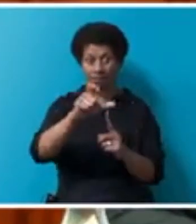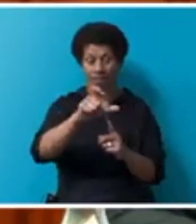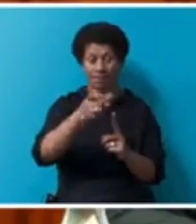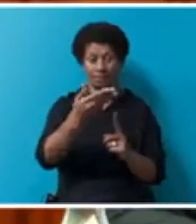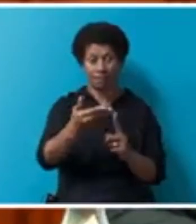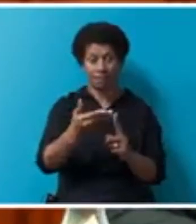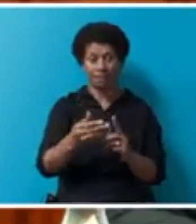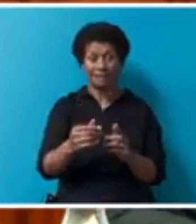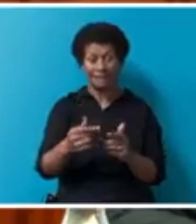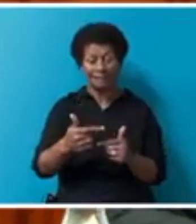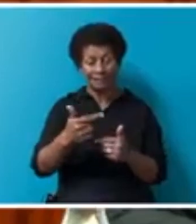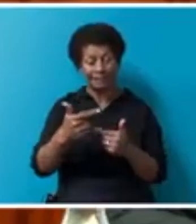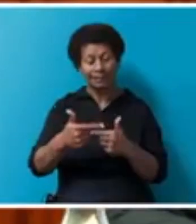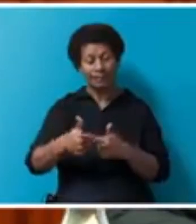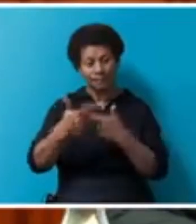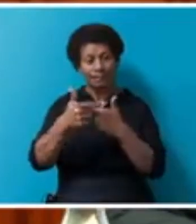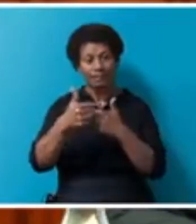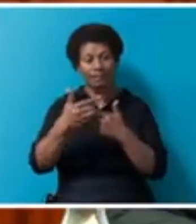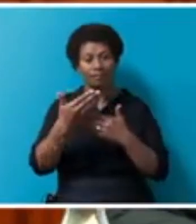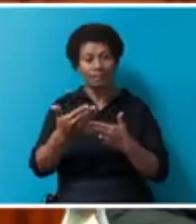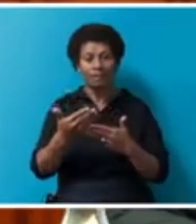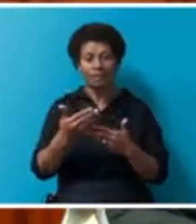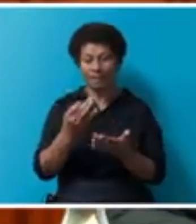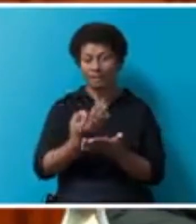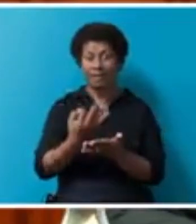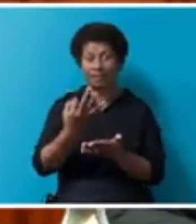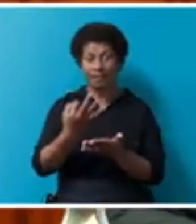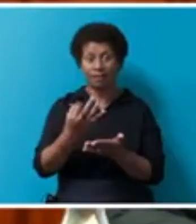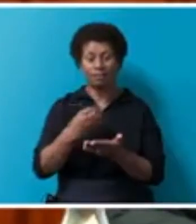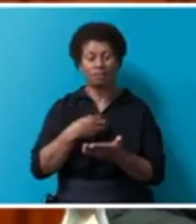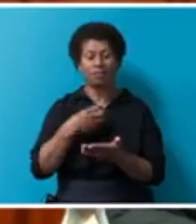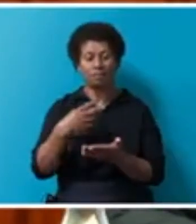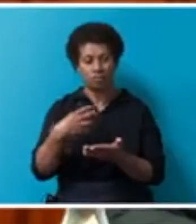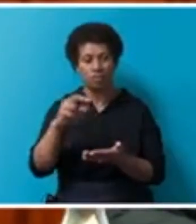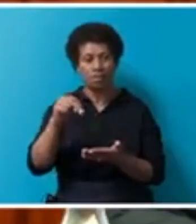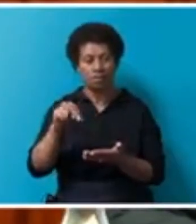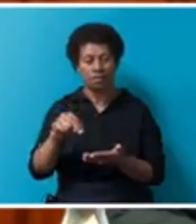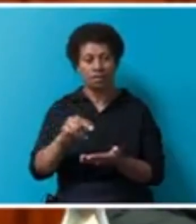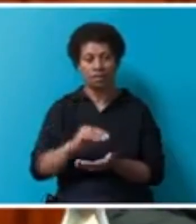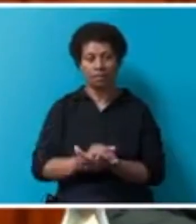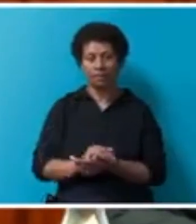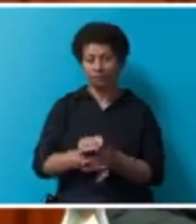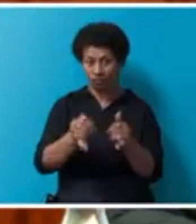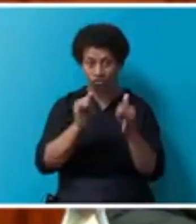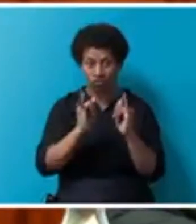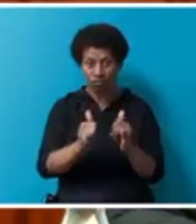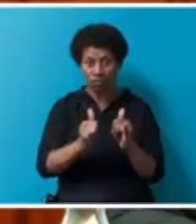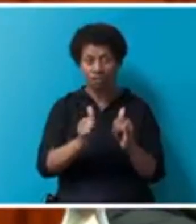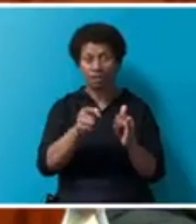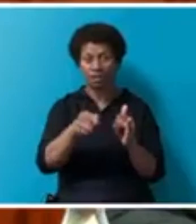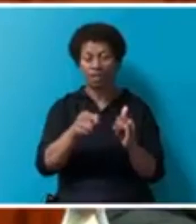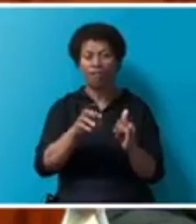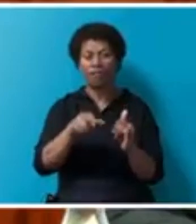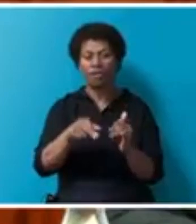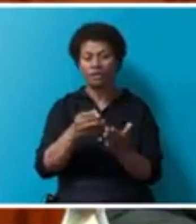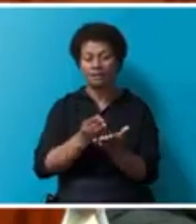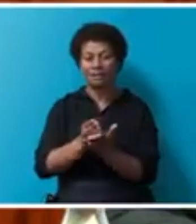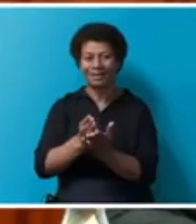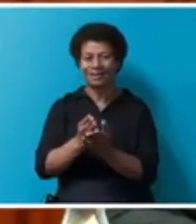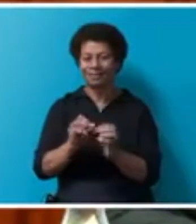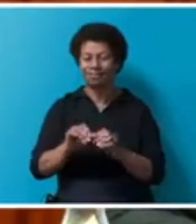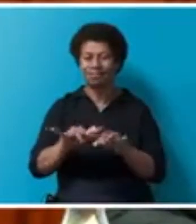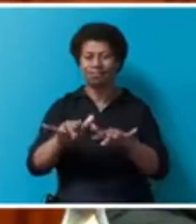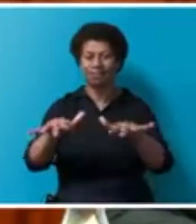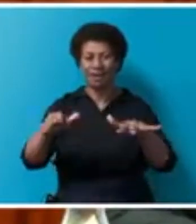limited, there is an increase in operational funding. This allows the judiciary to continue providing essential services across the country